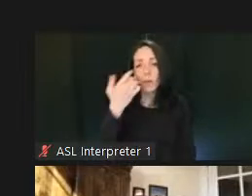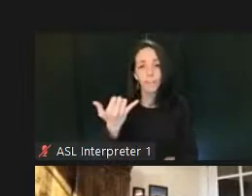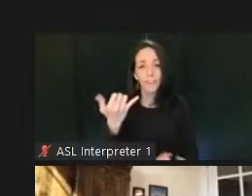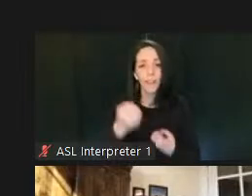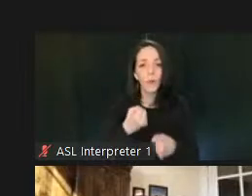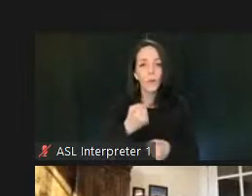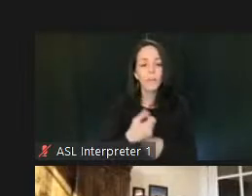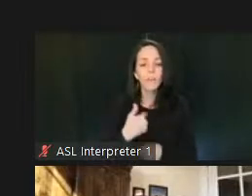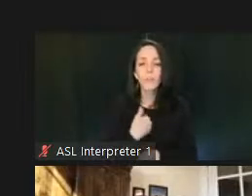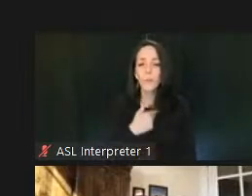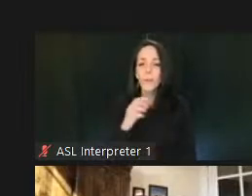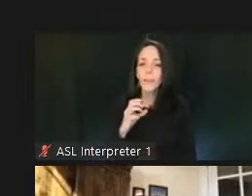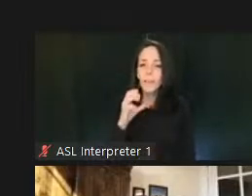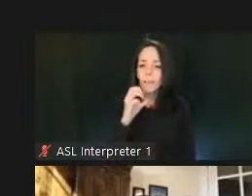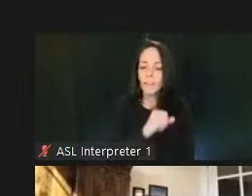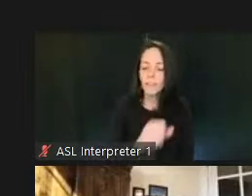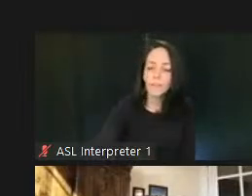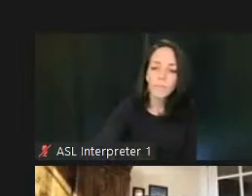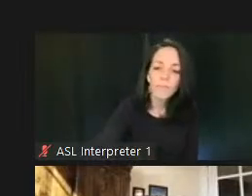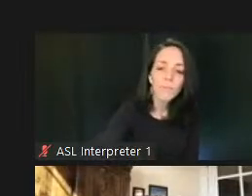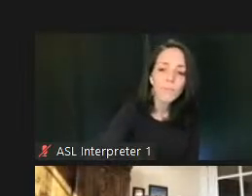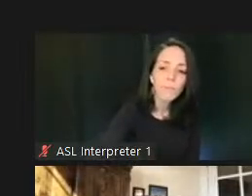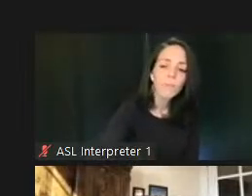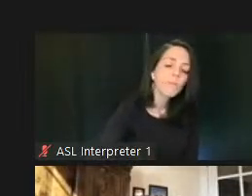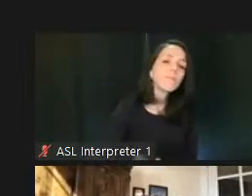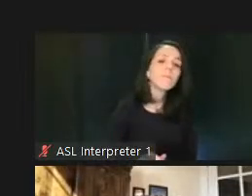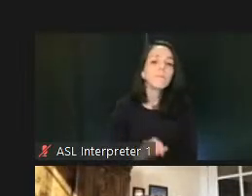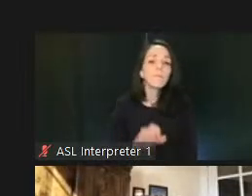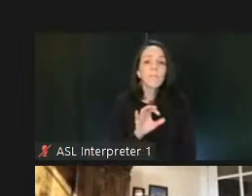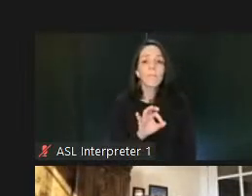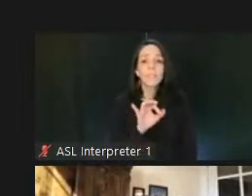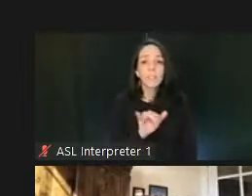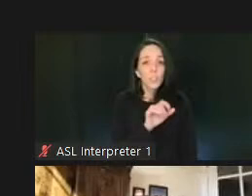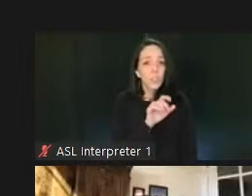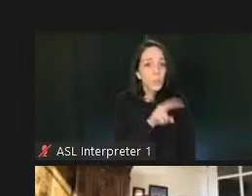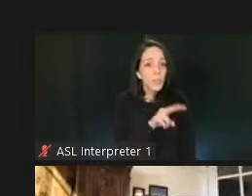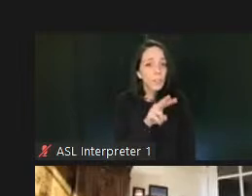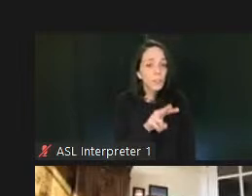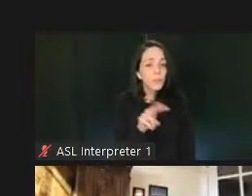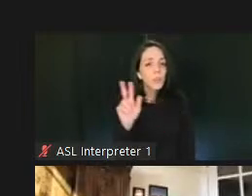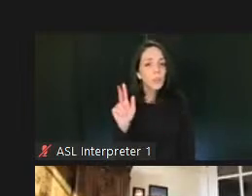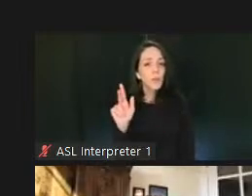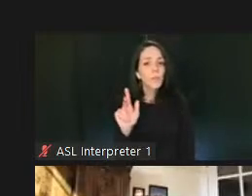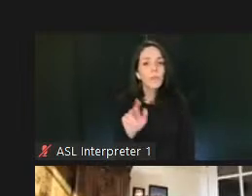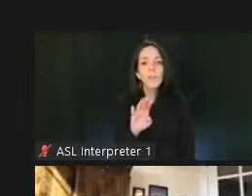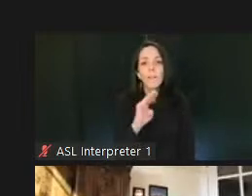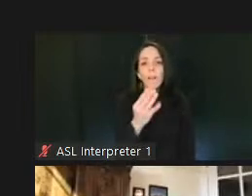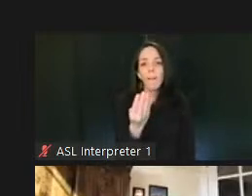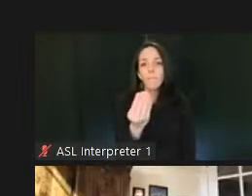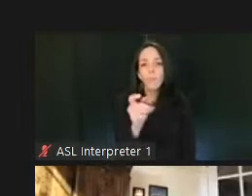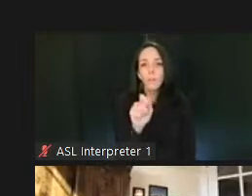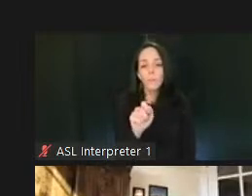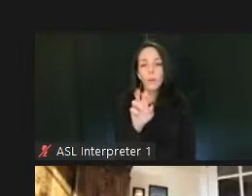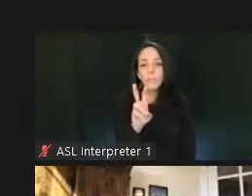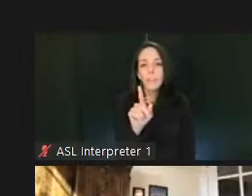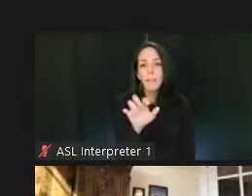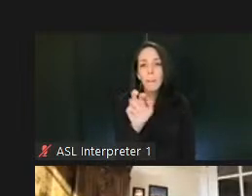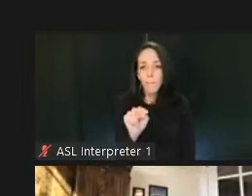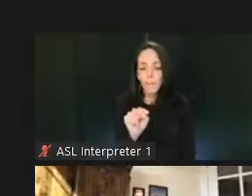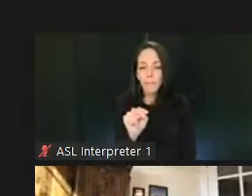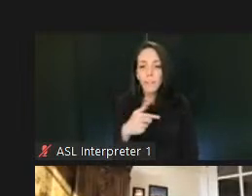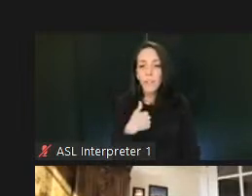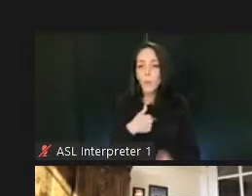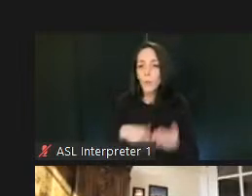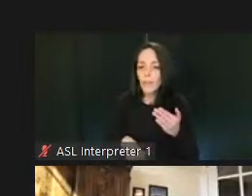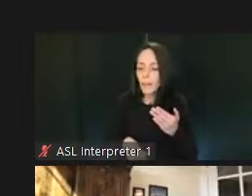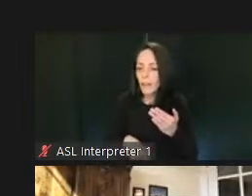beginning fund balance for fiscal year 22-23 to be 14.7 million. Adding to this are revenue